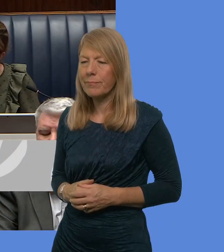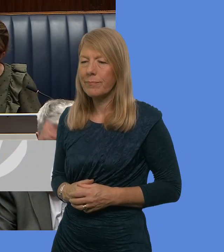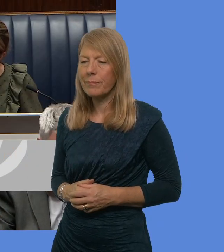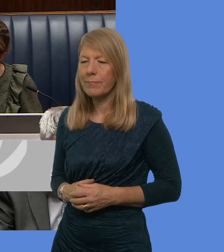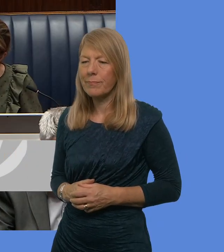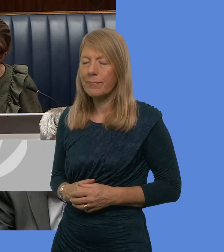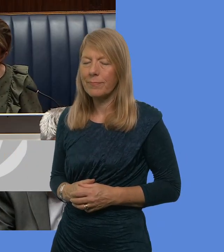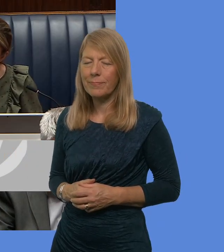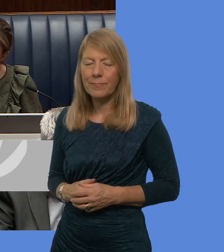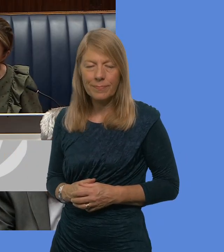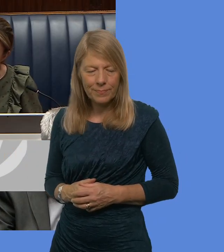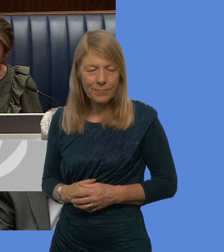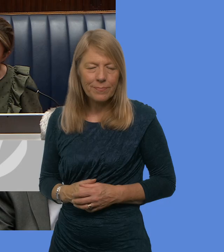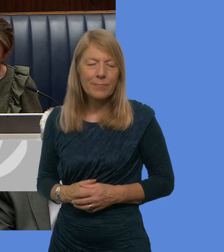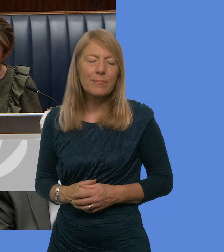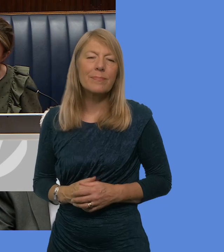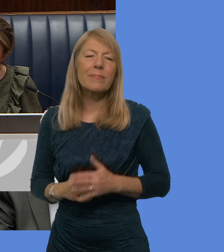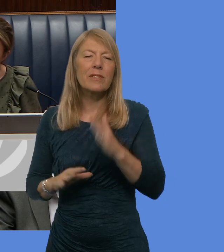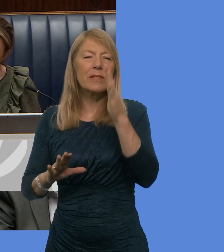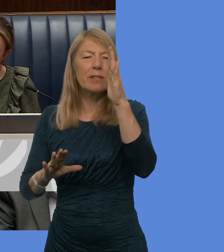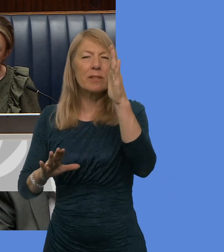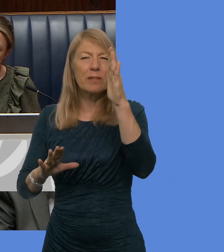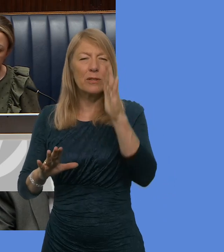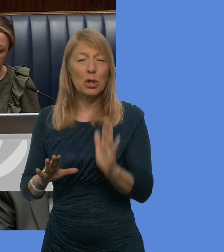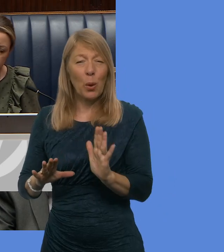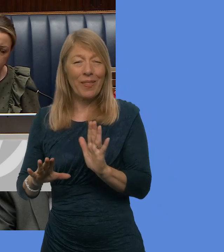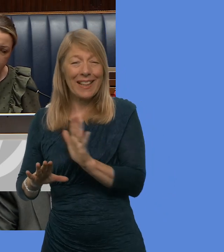please. The review of the South East flooding contains 22